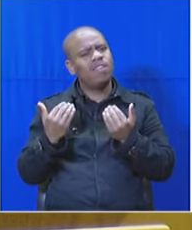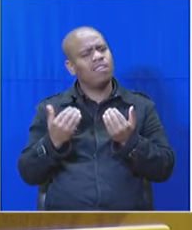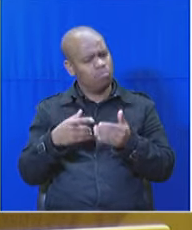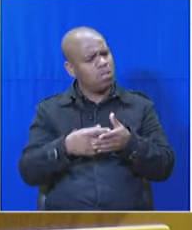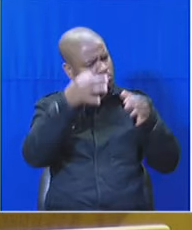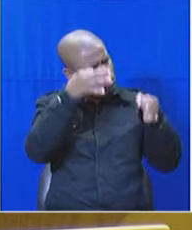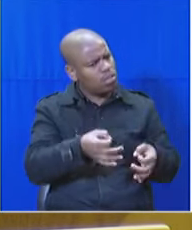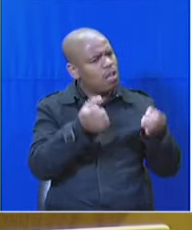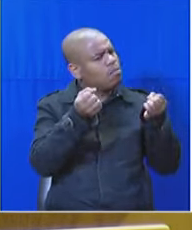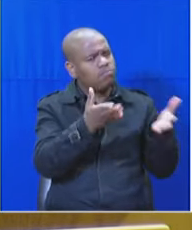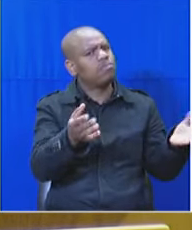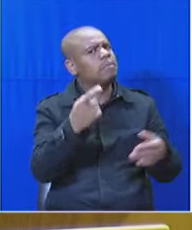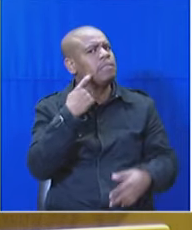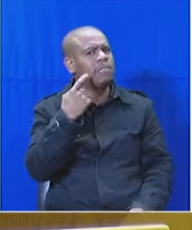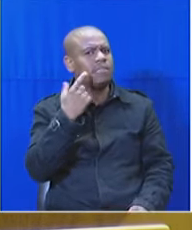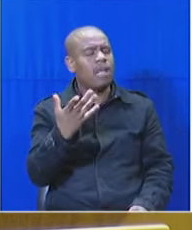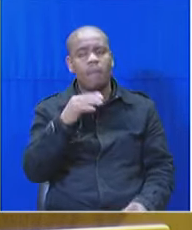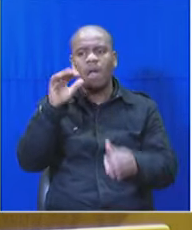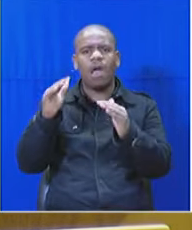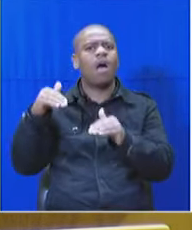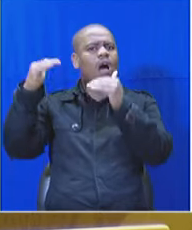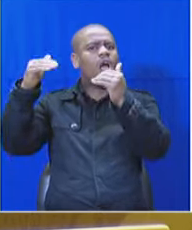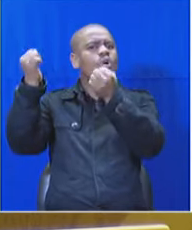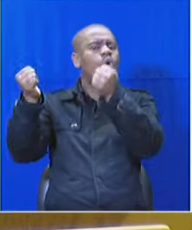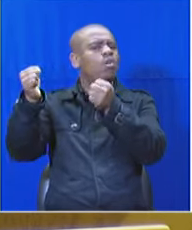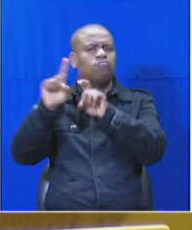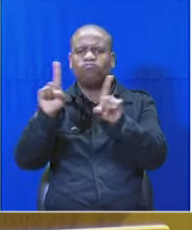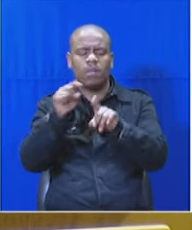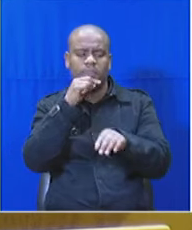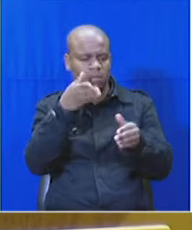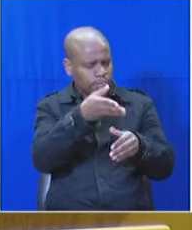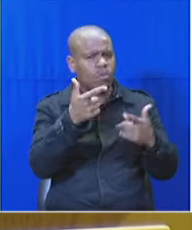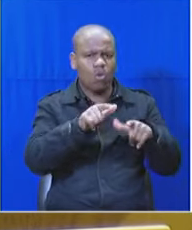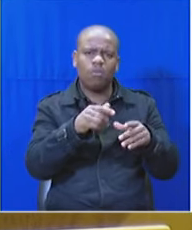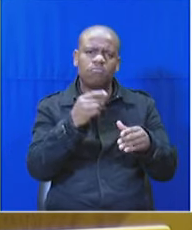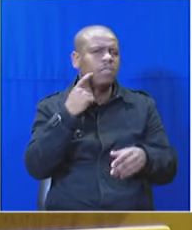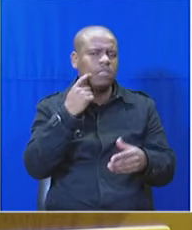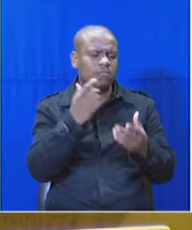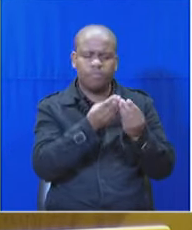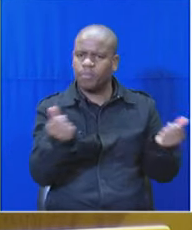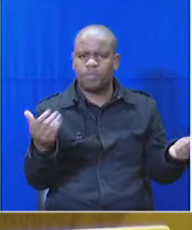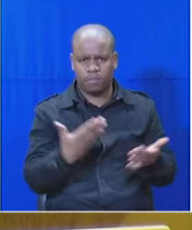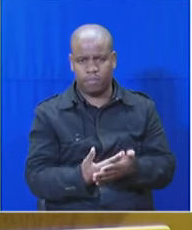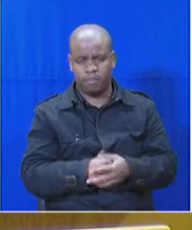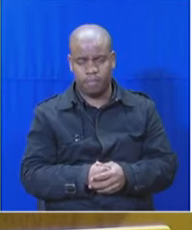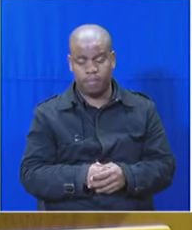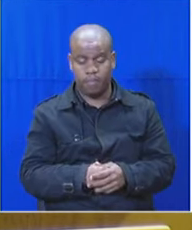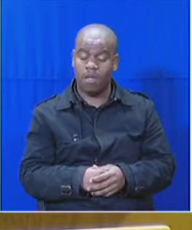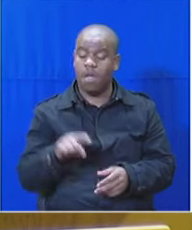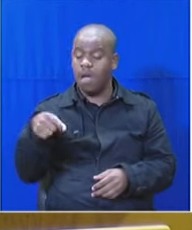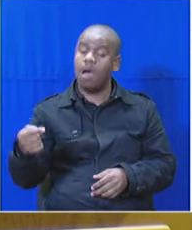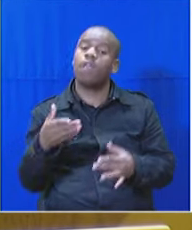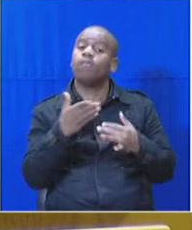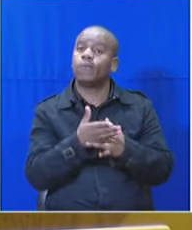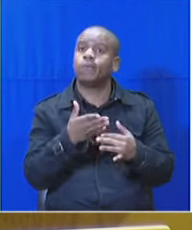think we need to engage at that level and see what interventions can be made. There are other interventions in terms